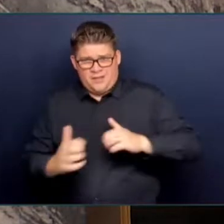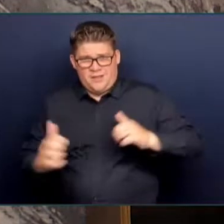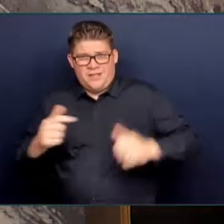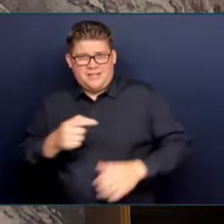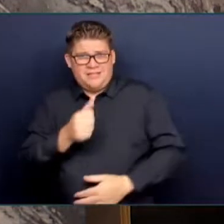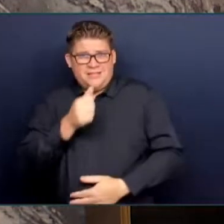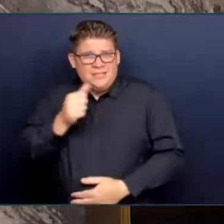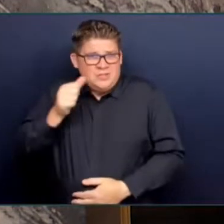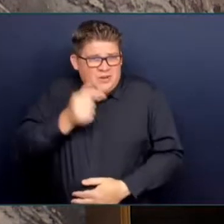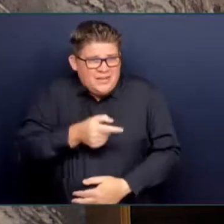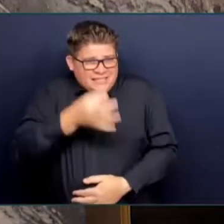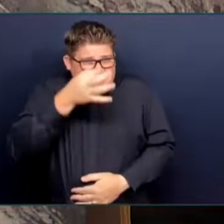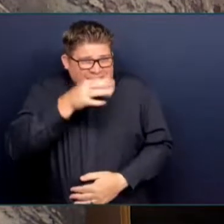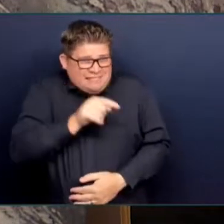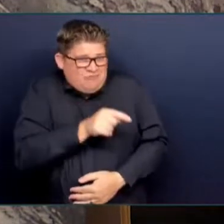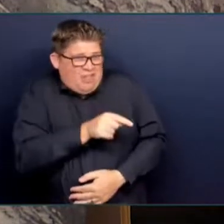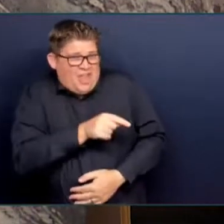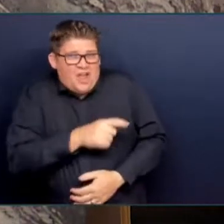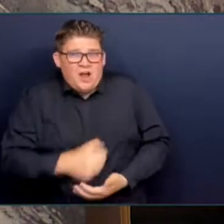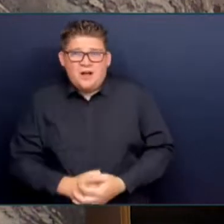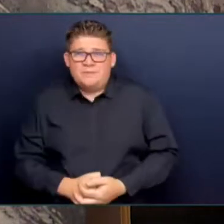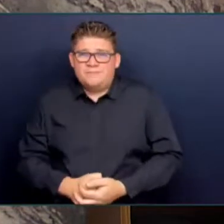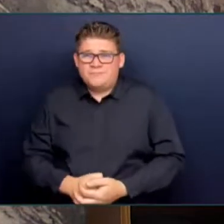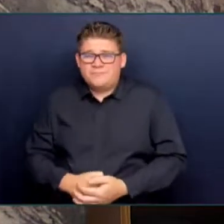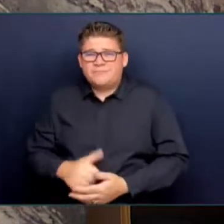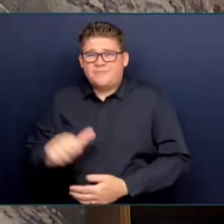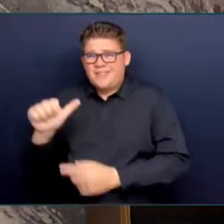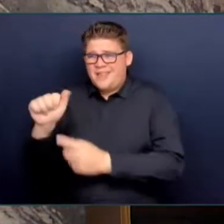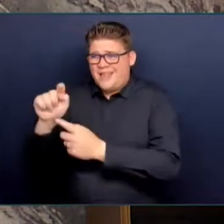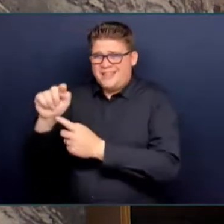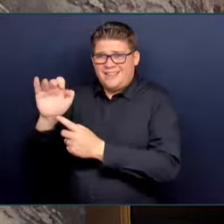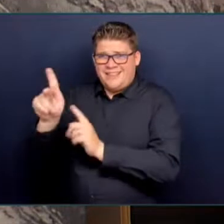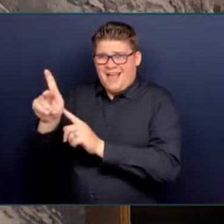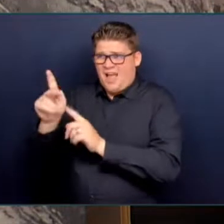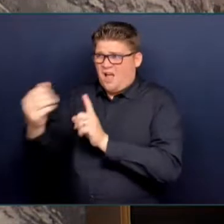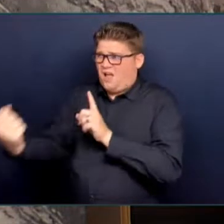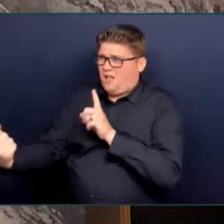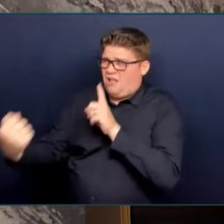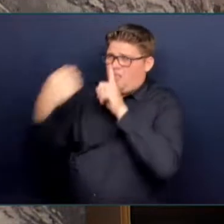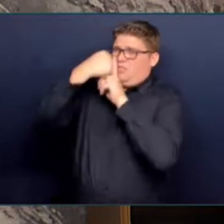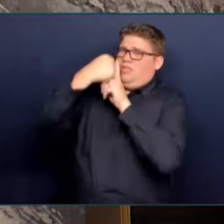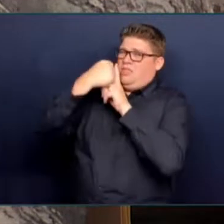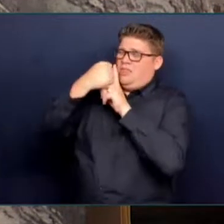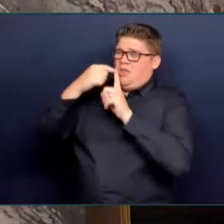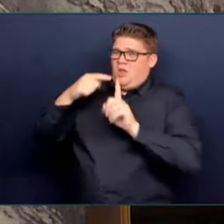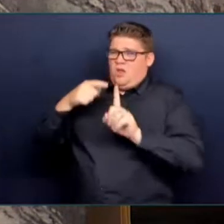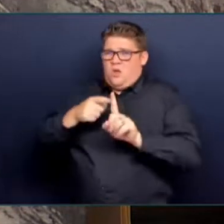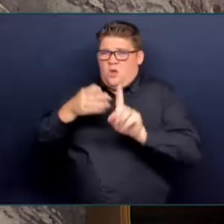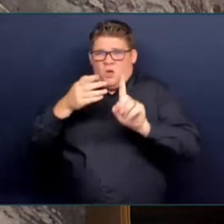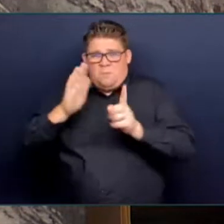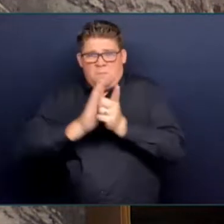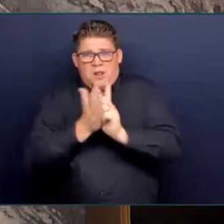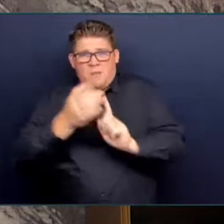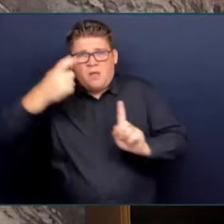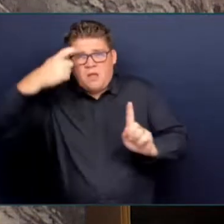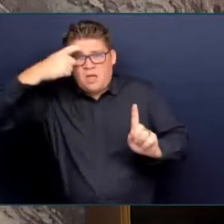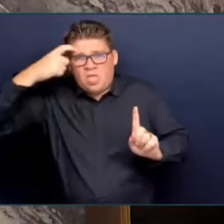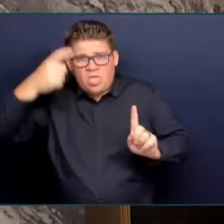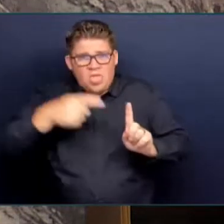just traumatized, but wondering when their government will actually follow through with real action to keep them